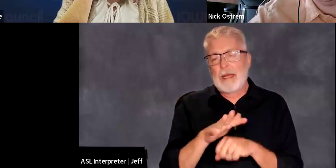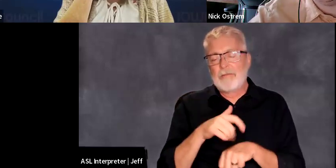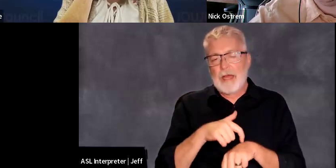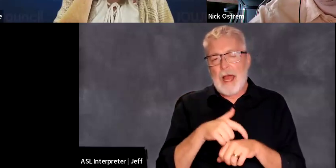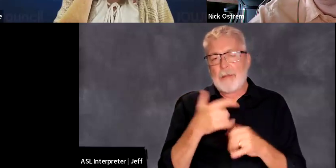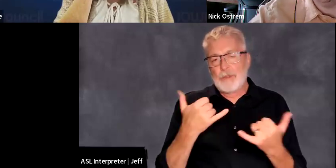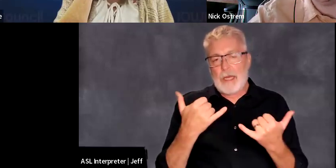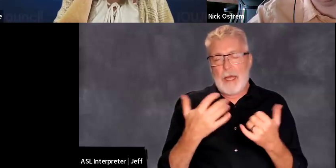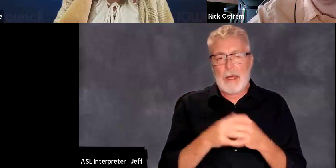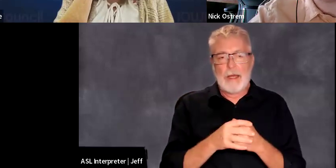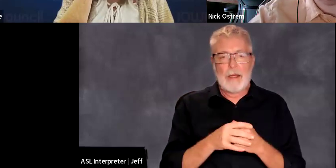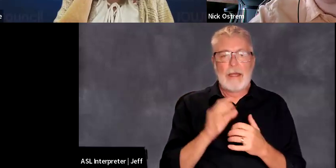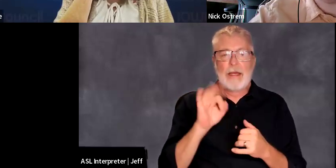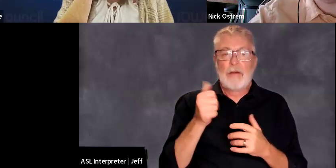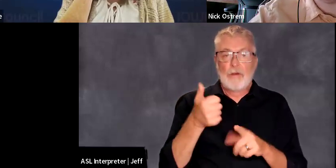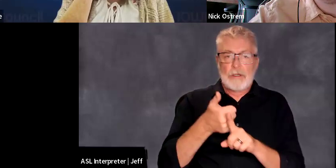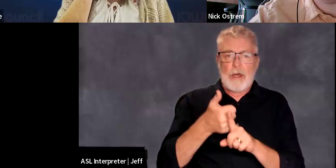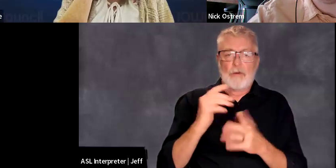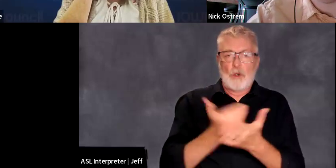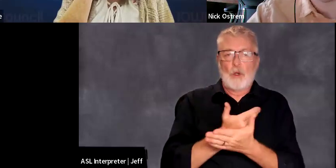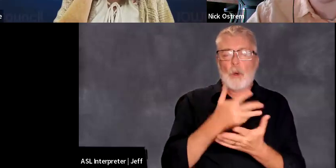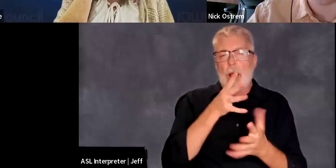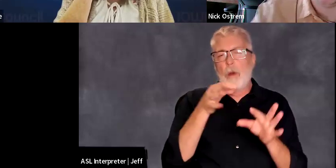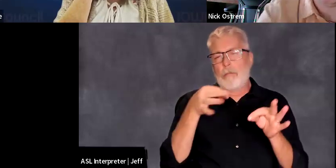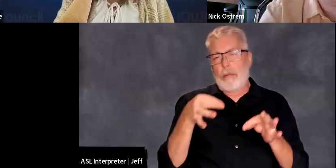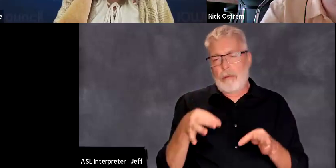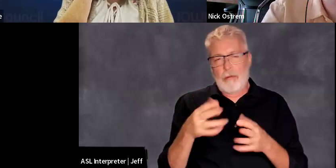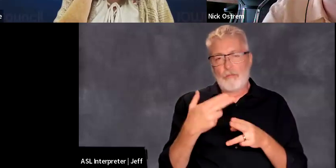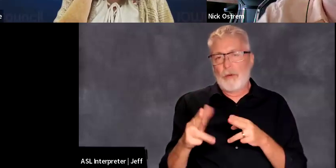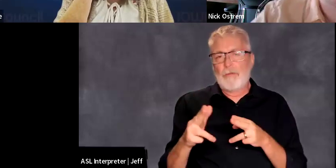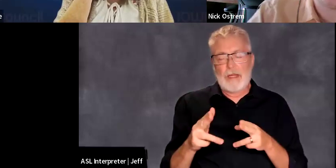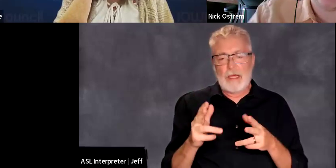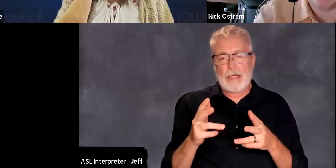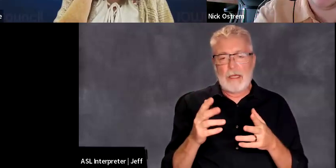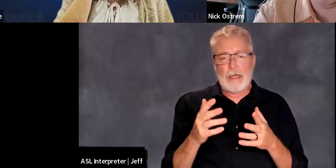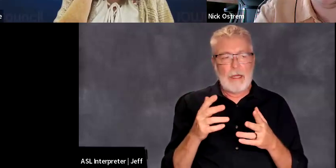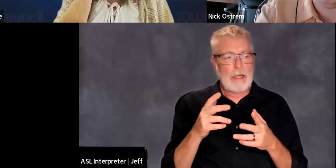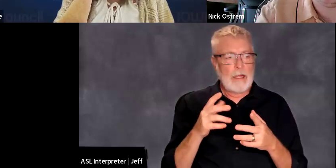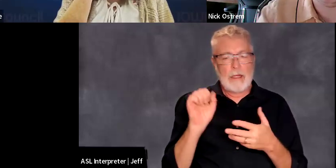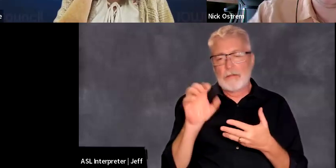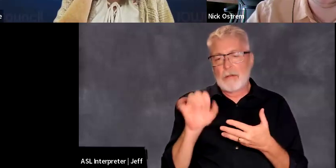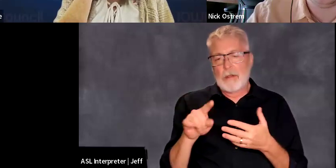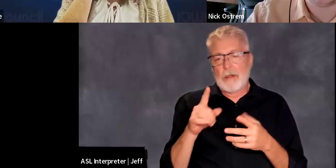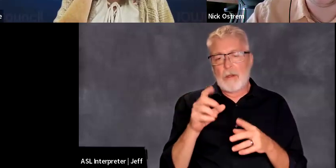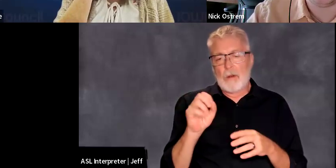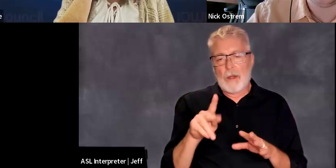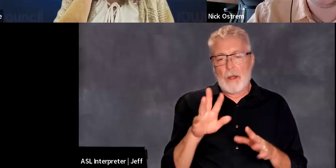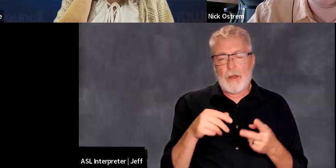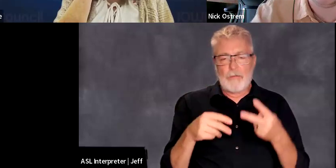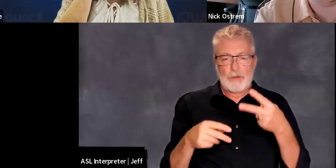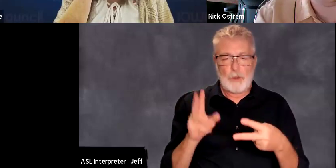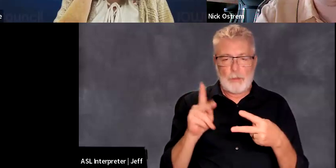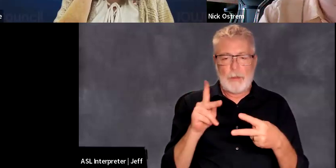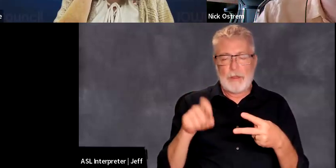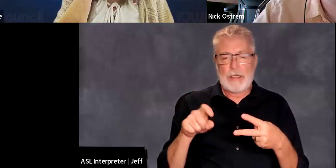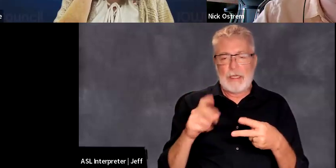are new, I will go through really quickly. So let's see here. We've got two people who